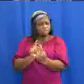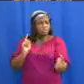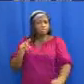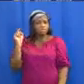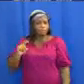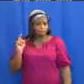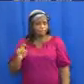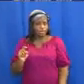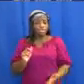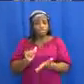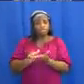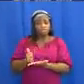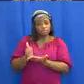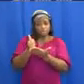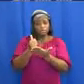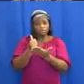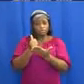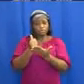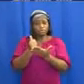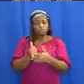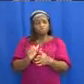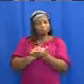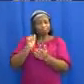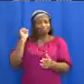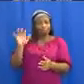wo ni wo hwe hele na keje wo ma na mi.